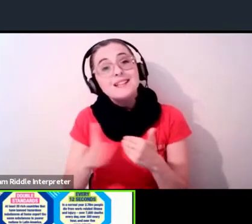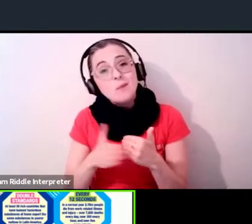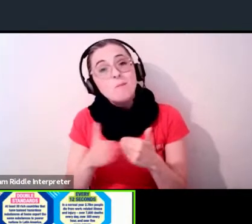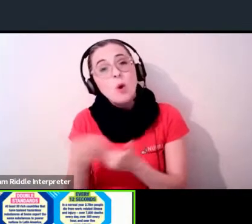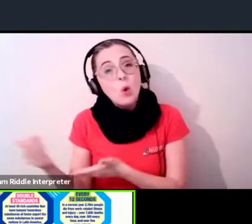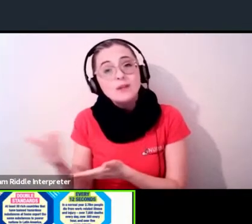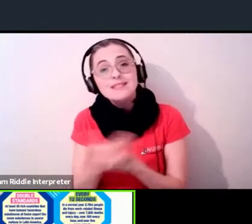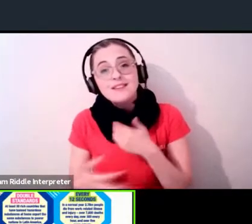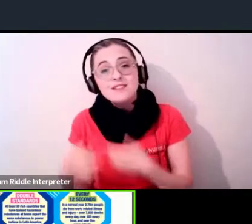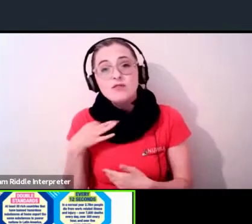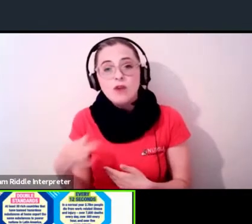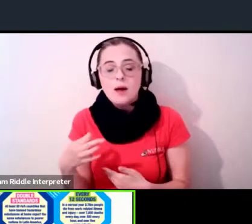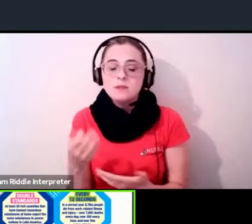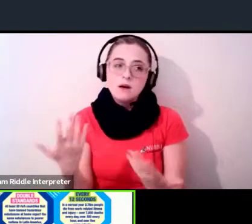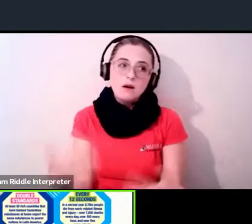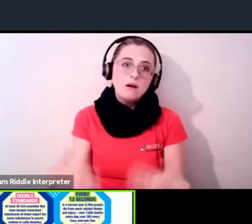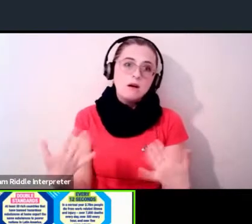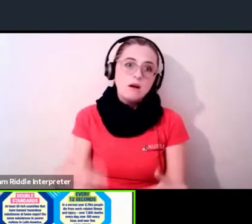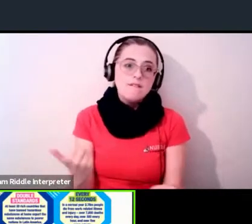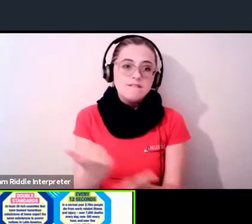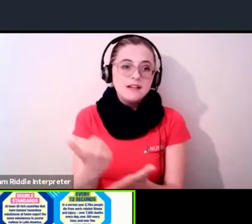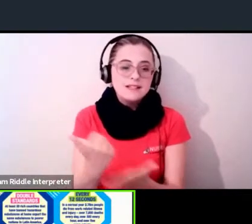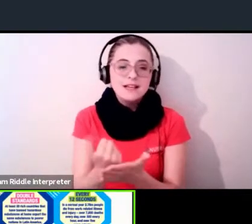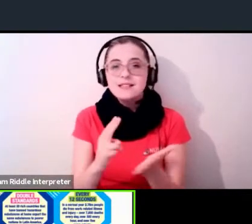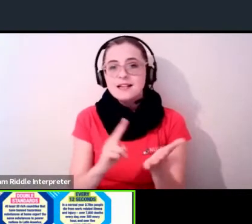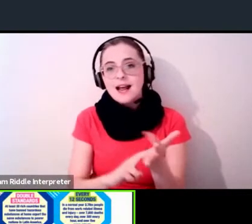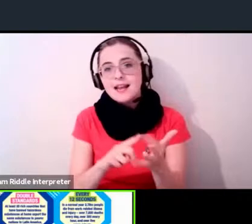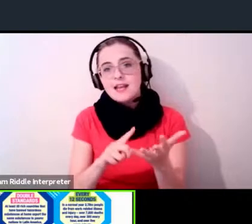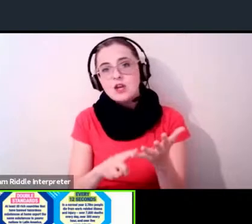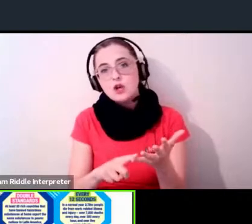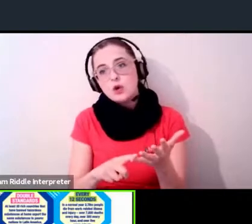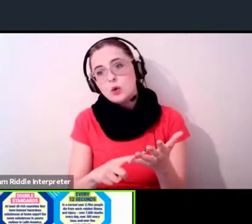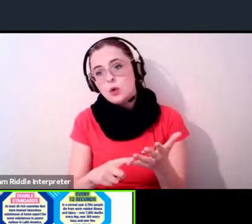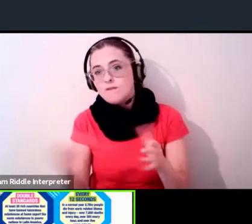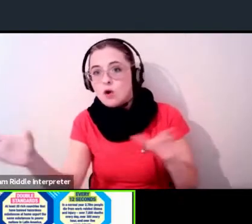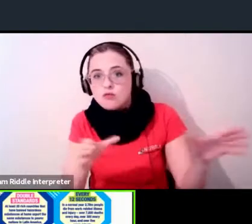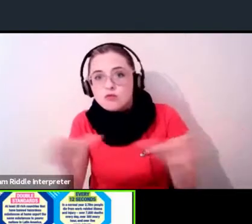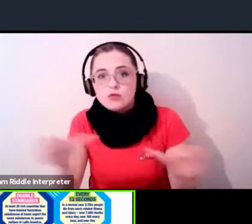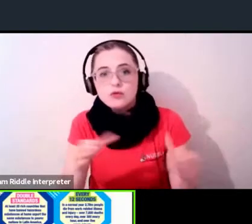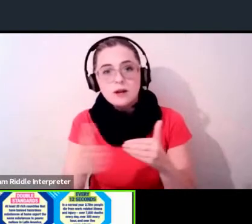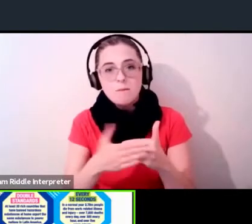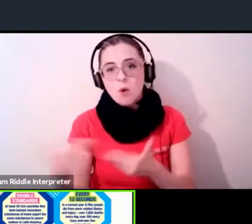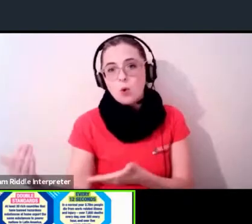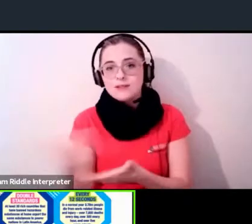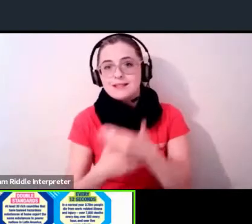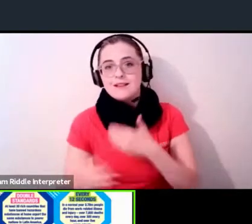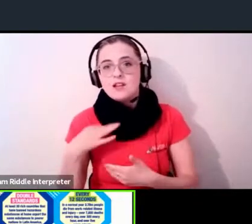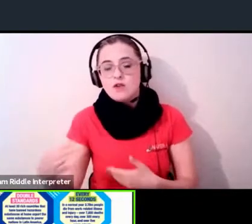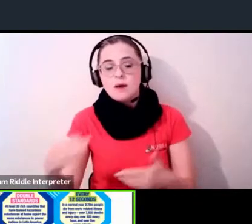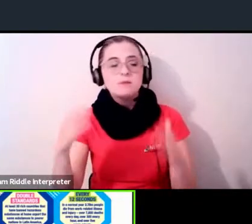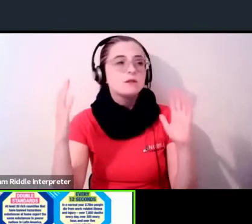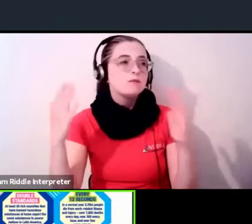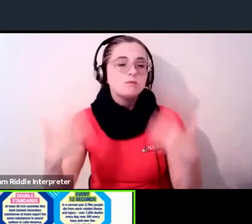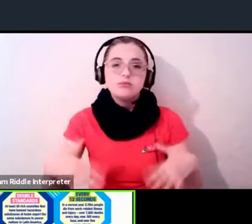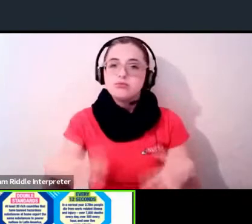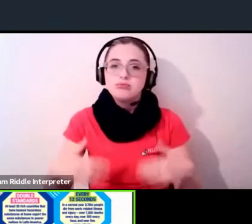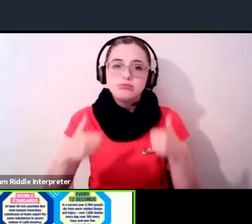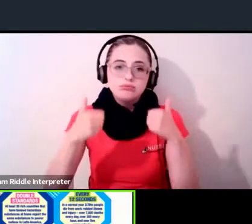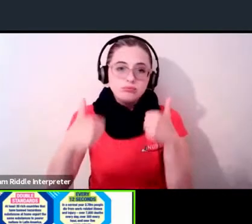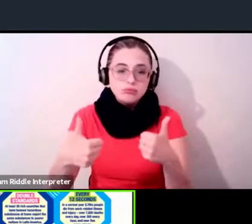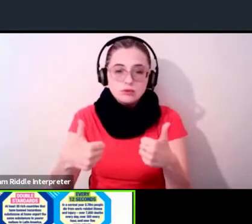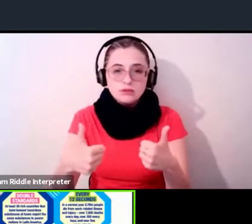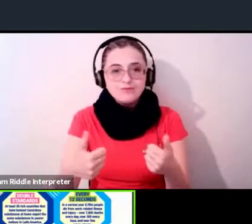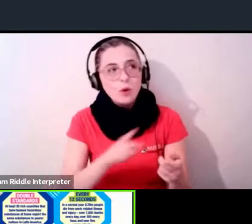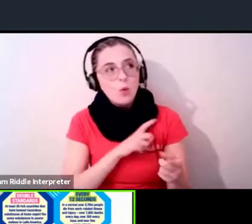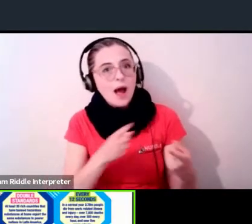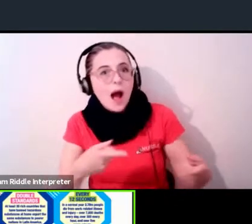reps. And I think the fantastic work the NEU have done in recruiting safety reps has been brilliant and exemplary. We have to hold our employers